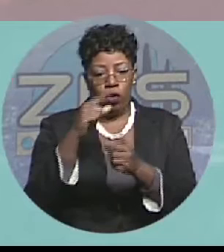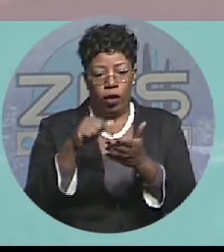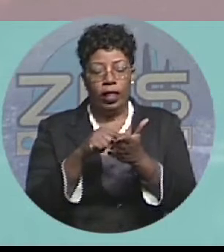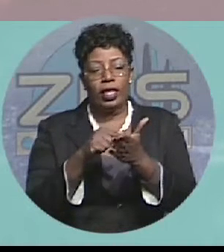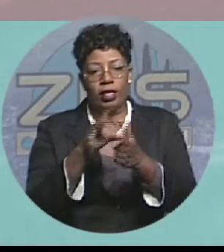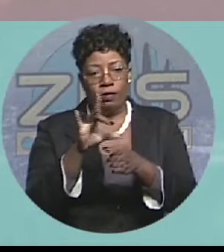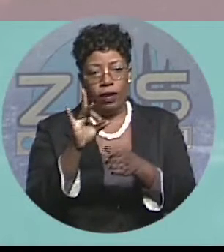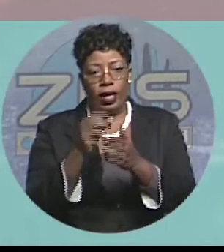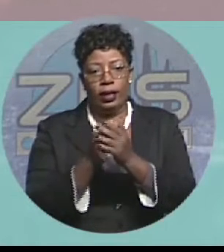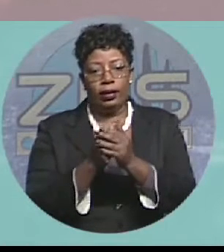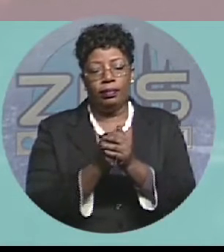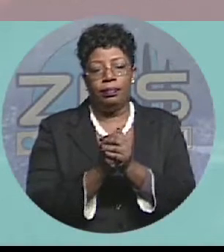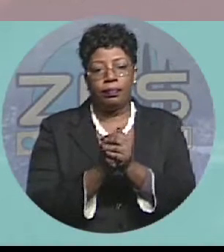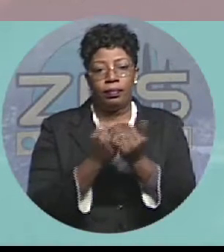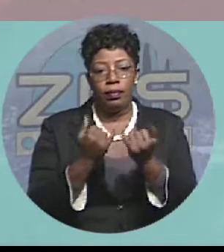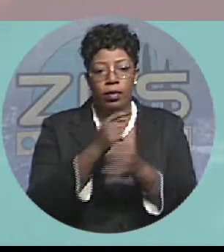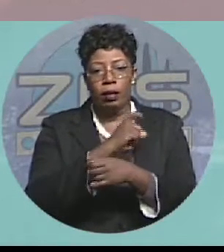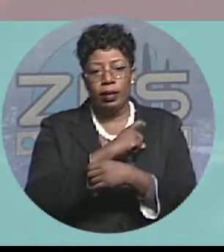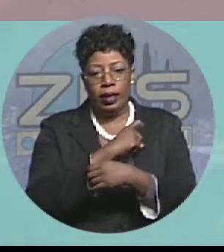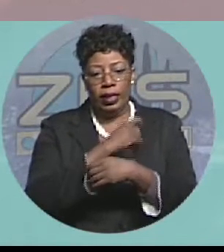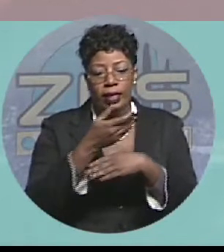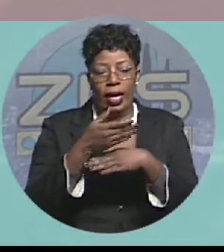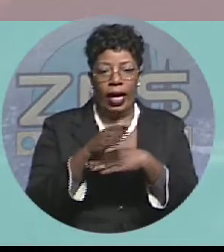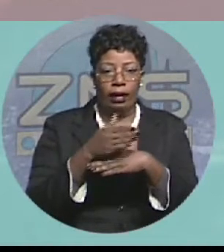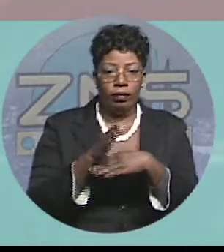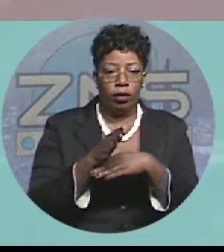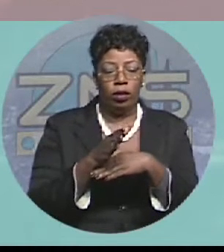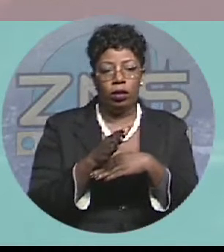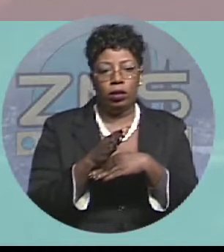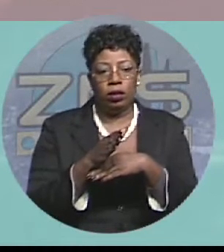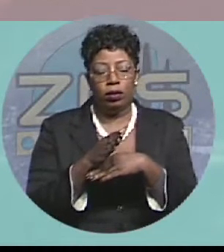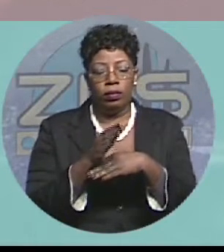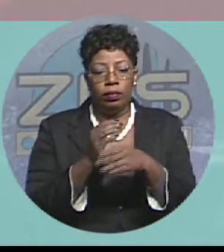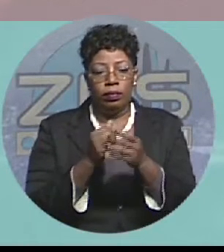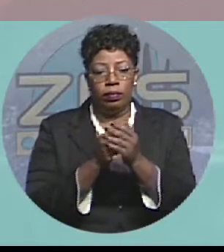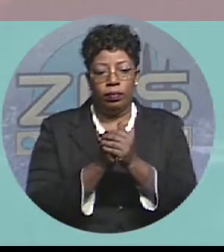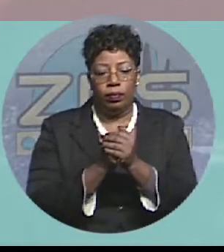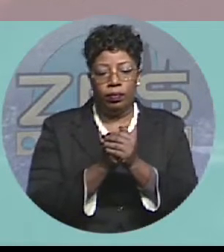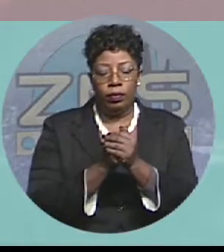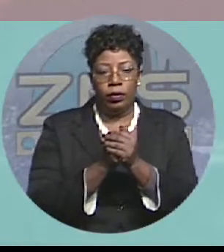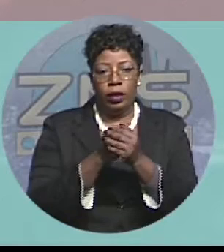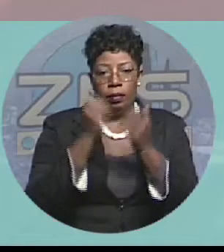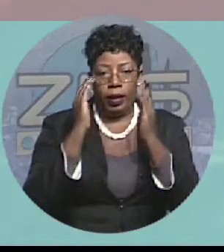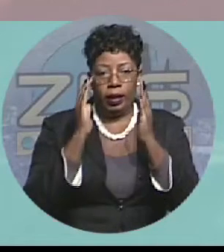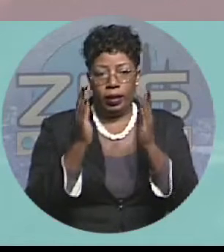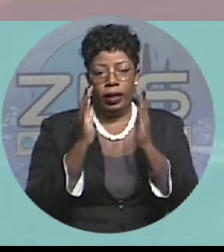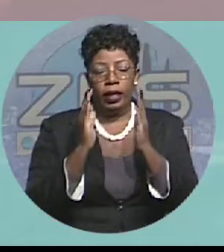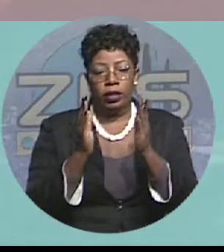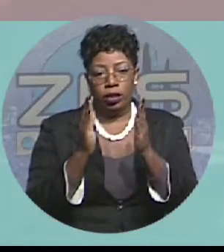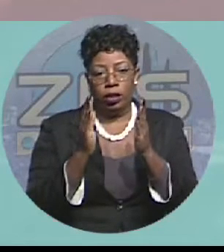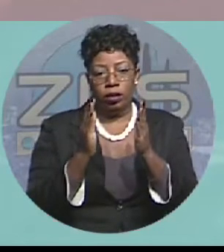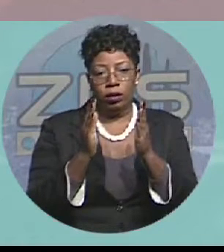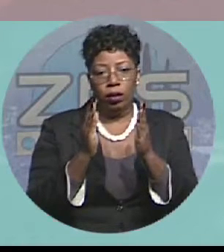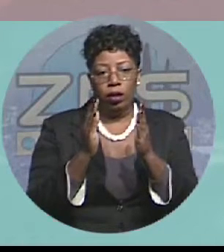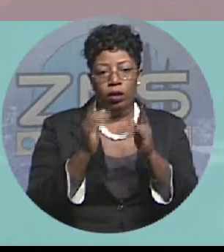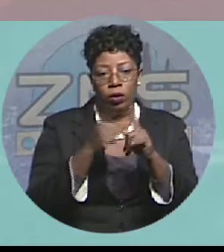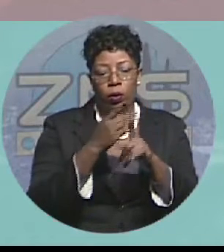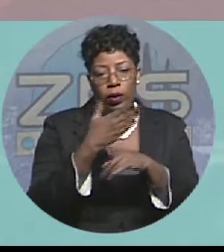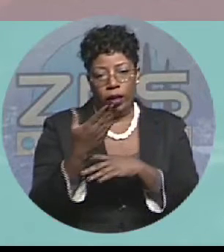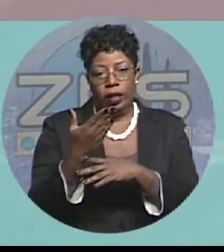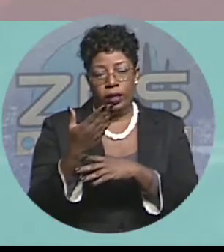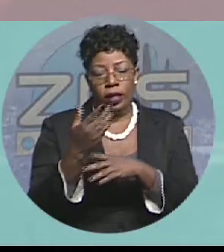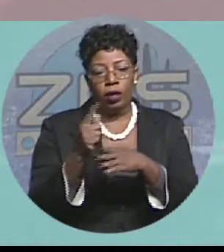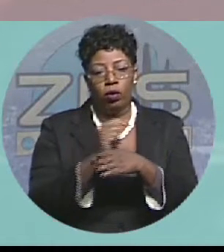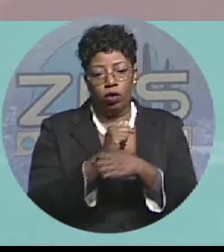Officers were able to, after being so alert, and of course, paying attention to the details that they were trained to do, were able